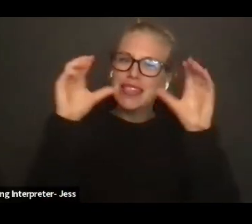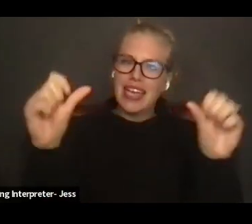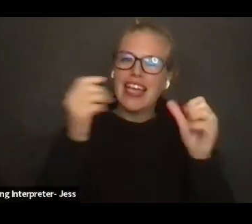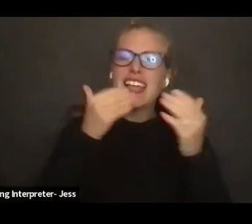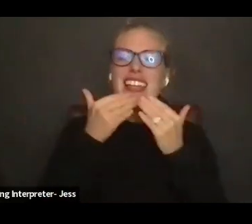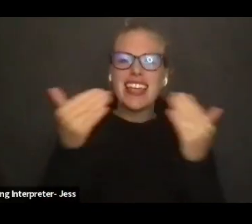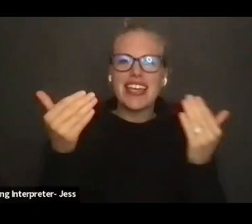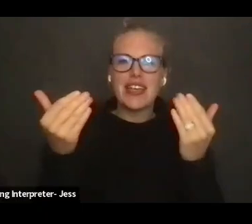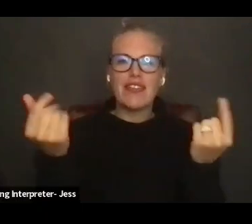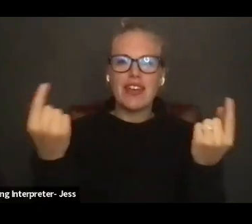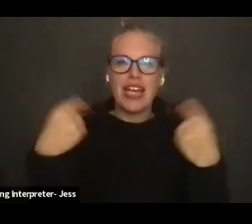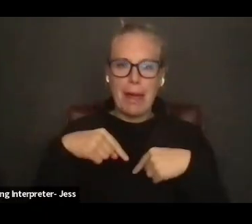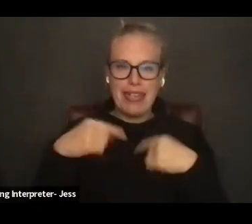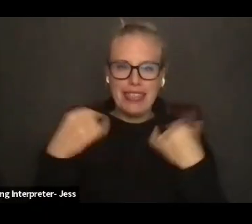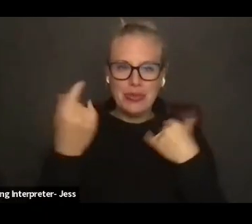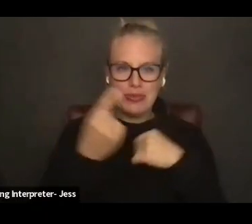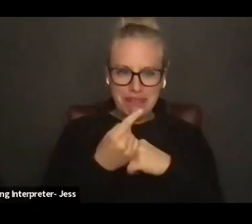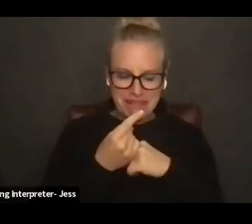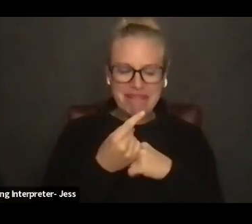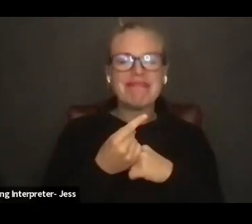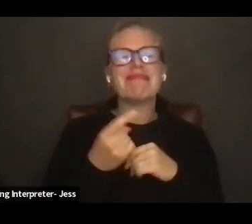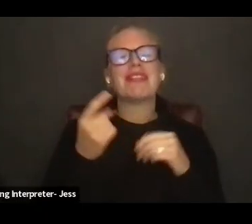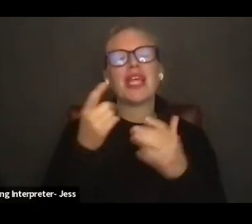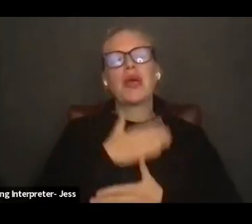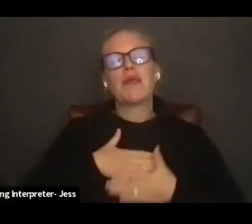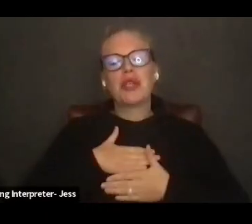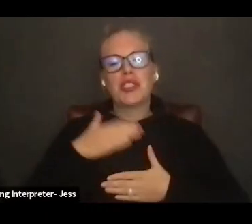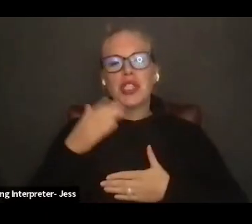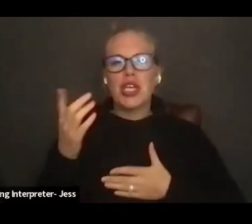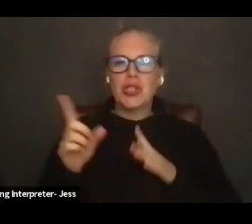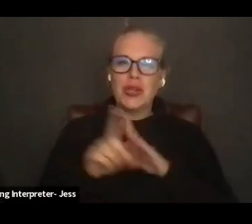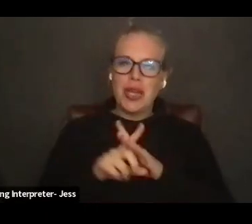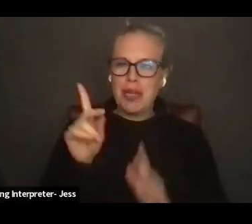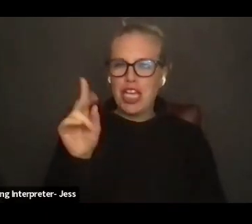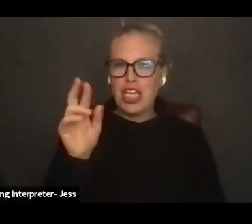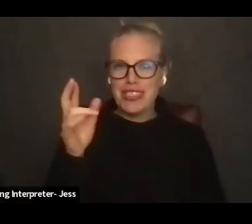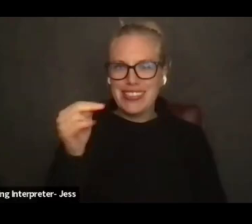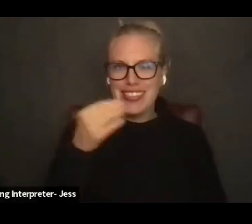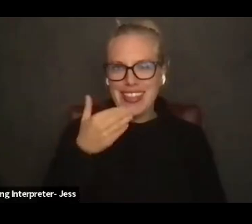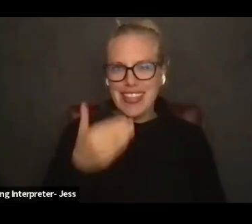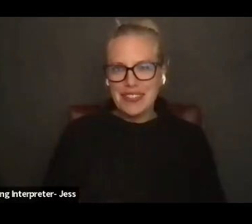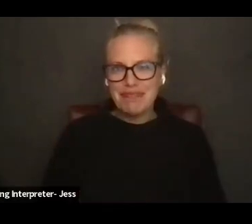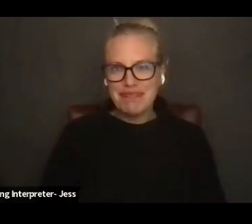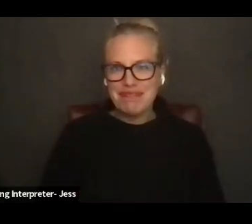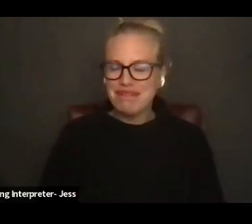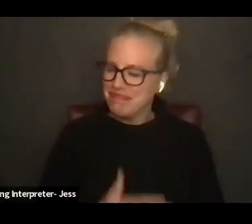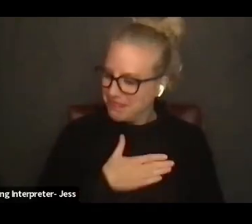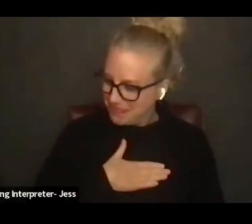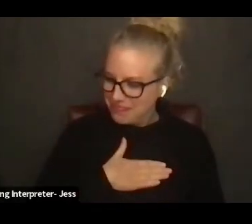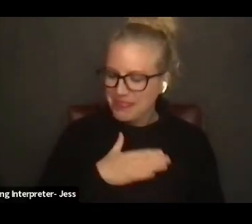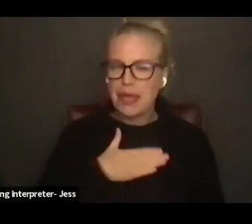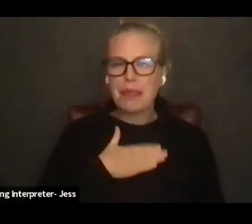all for joining us. And we appreciate you coming, Kristen. Thank you. My pleasure.